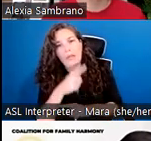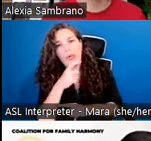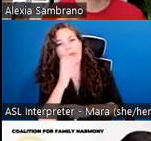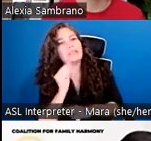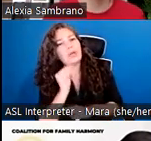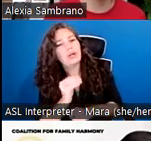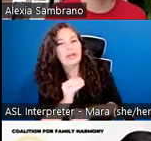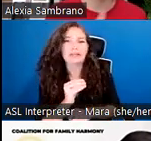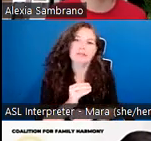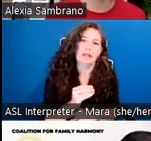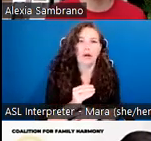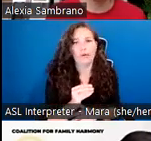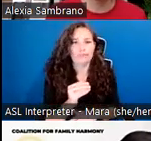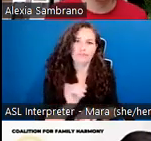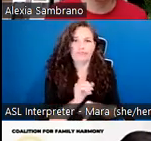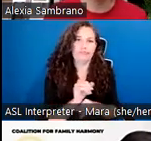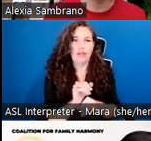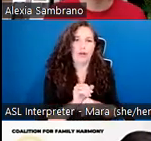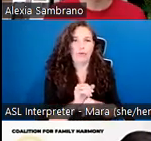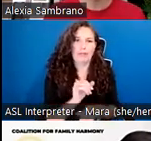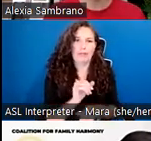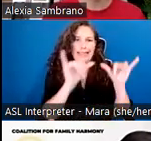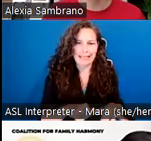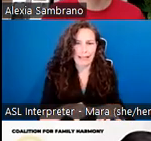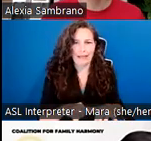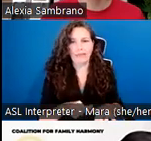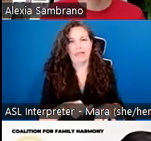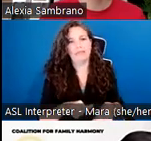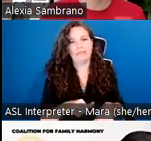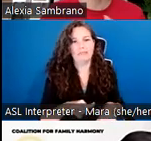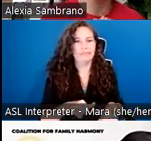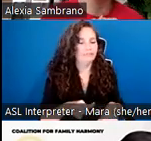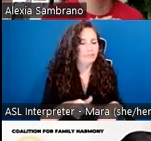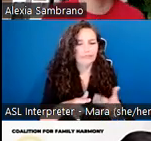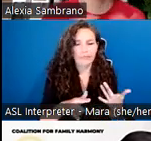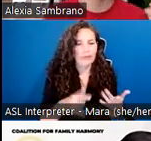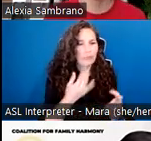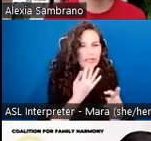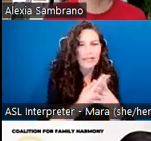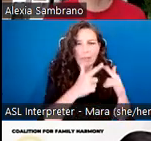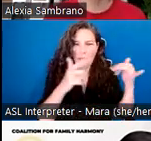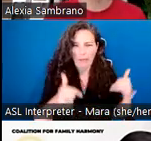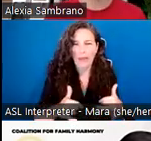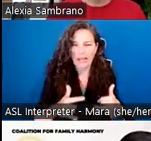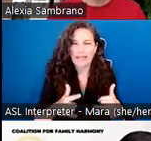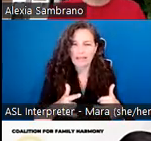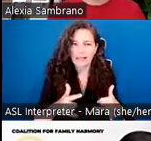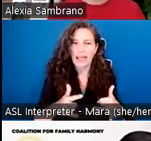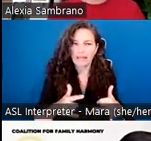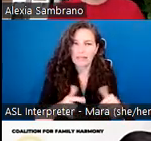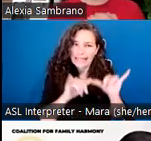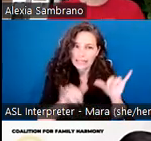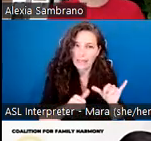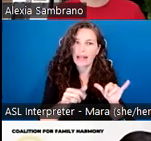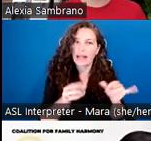other forms of systemic violence through the legal system. So LGBTQ plus liberation definitely has